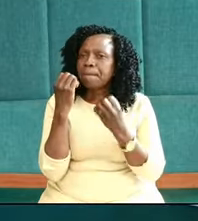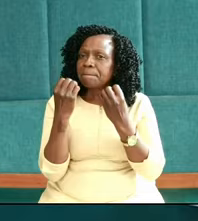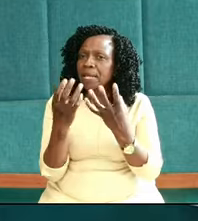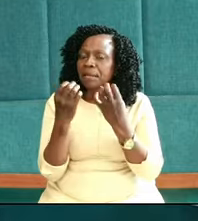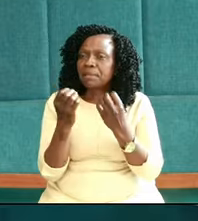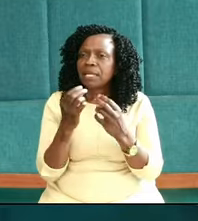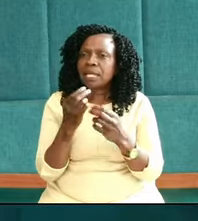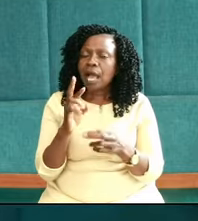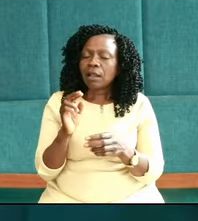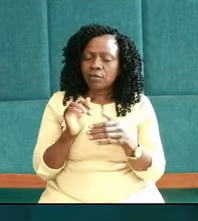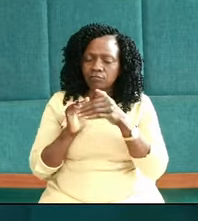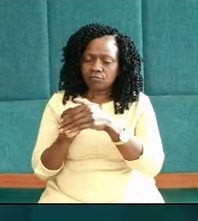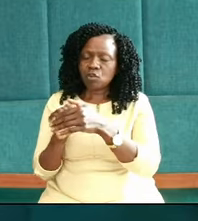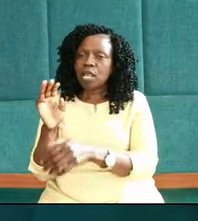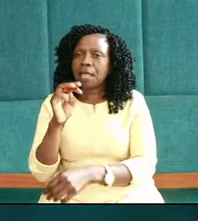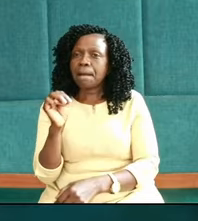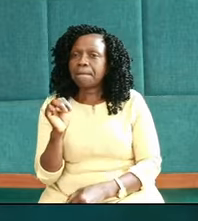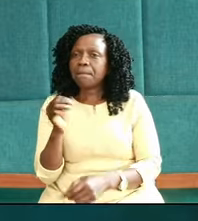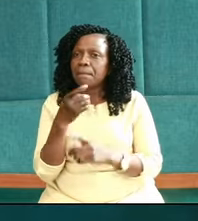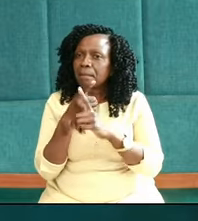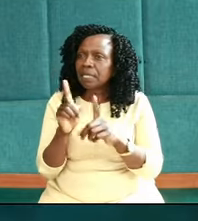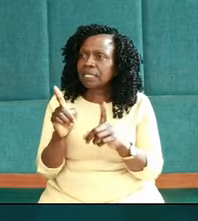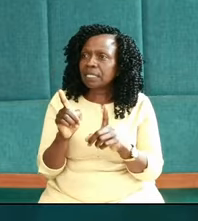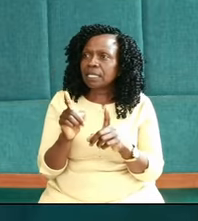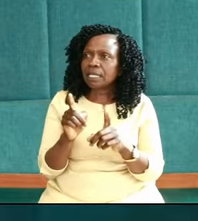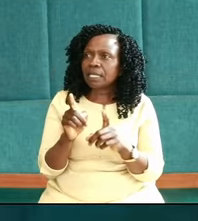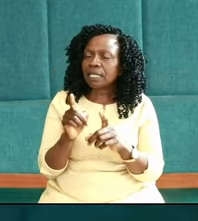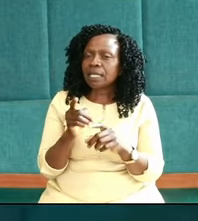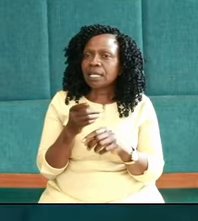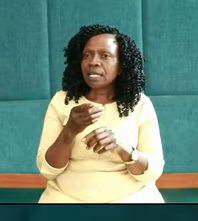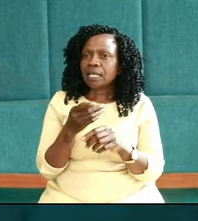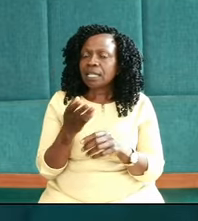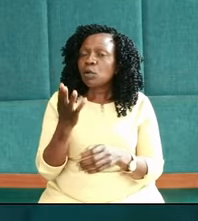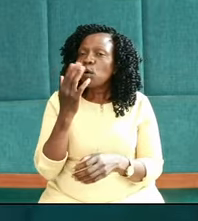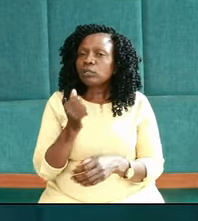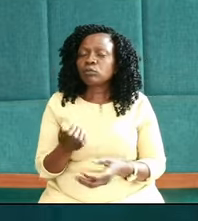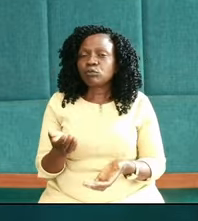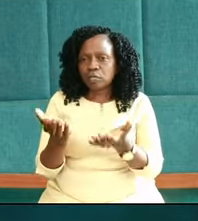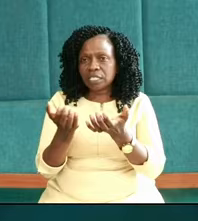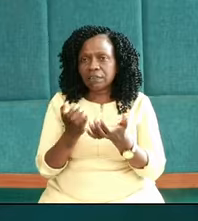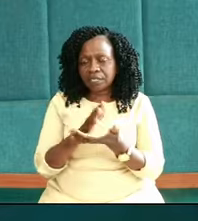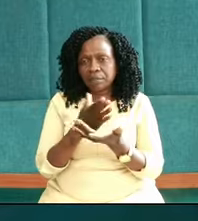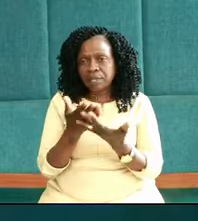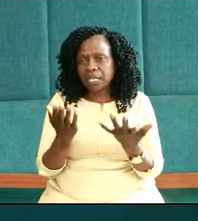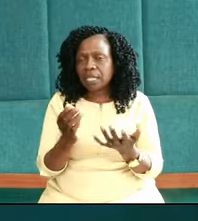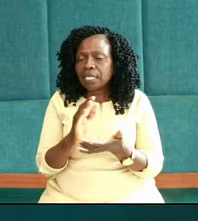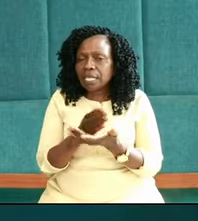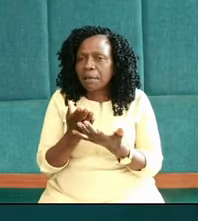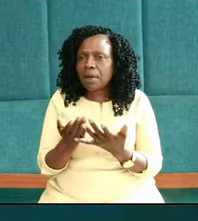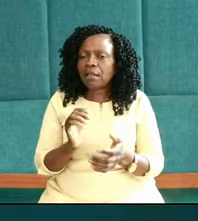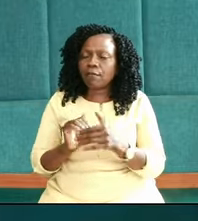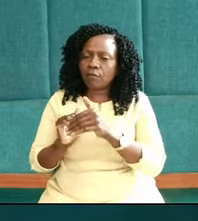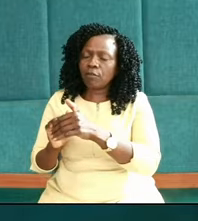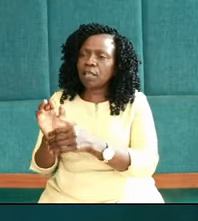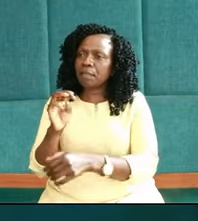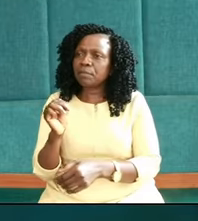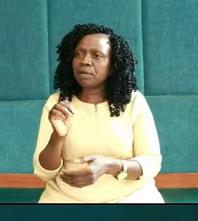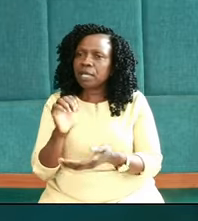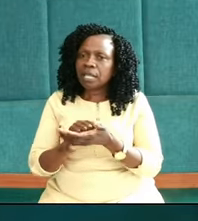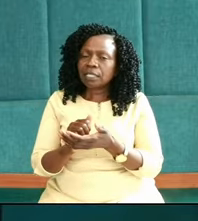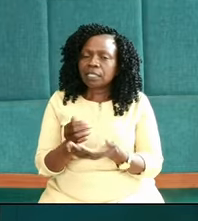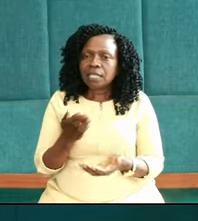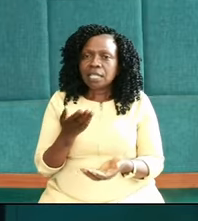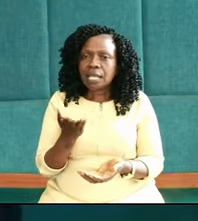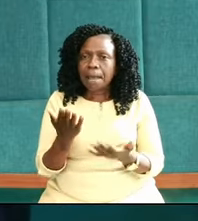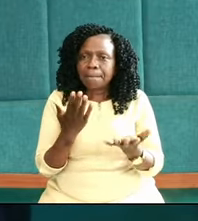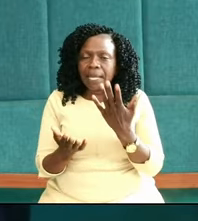Many are following him that they may be able to receive miracles. Some are following him that they may be able